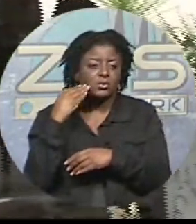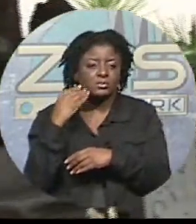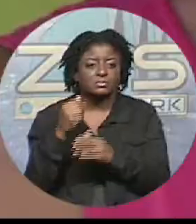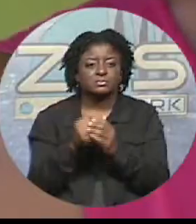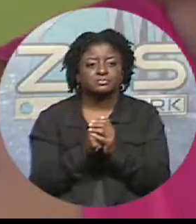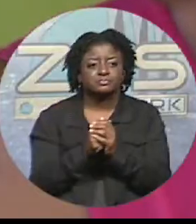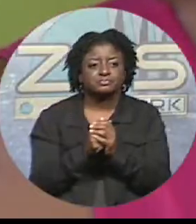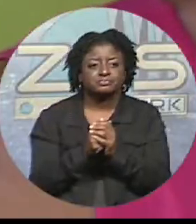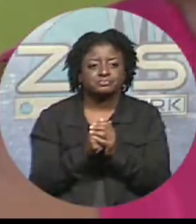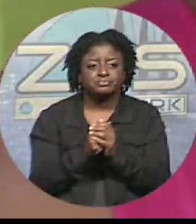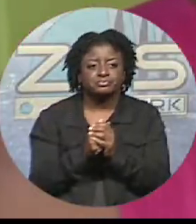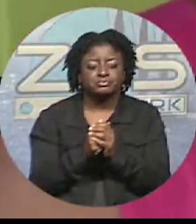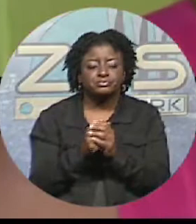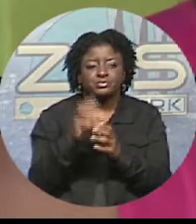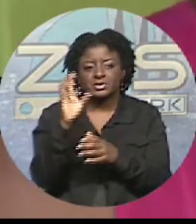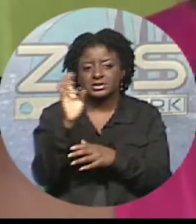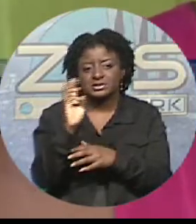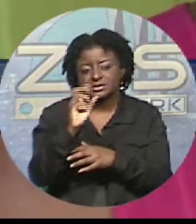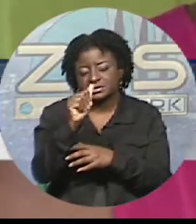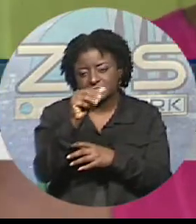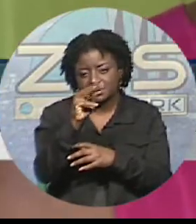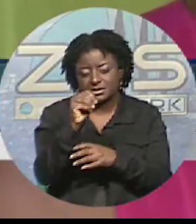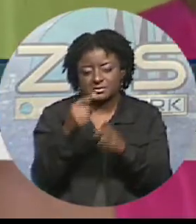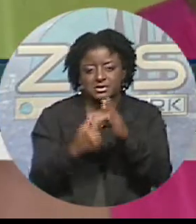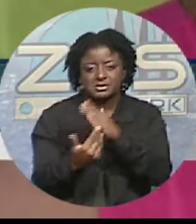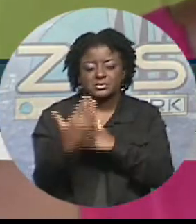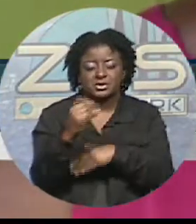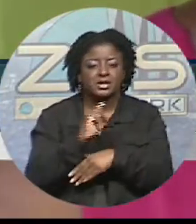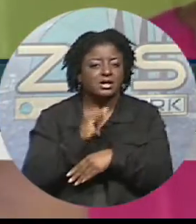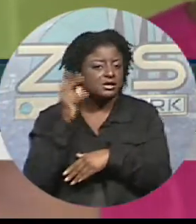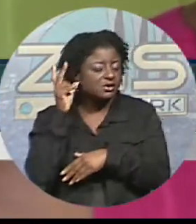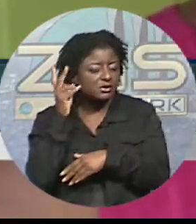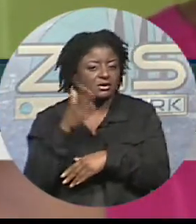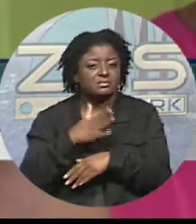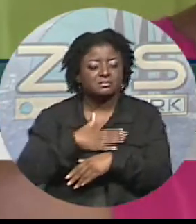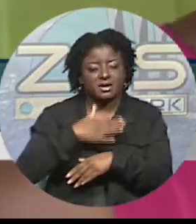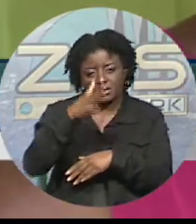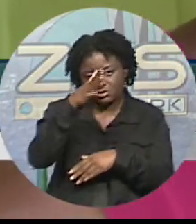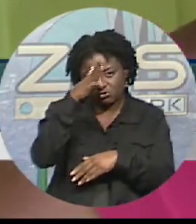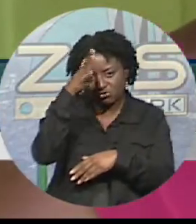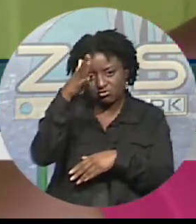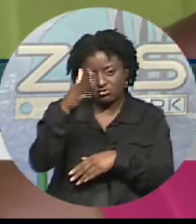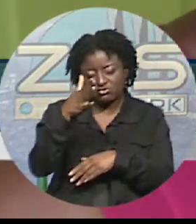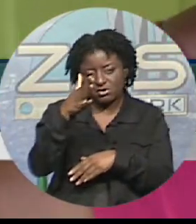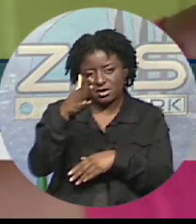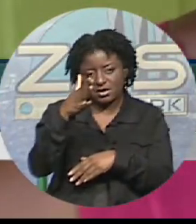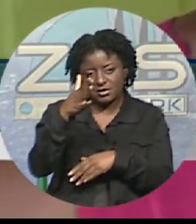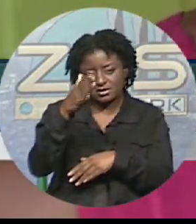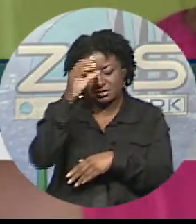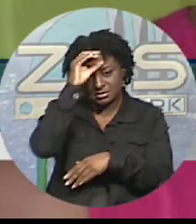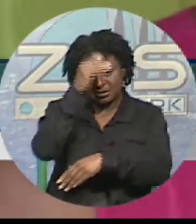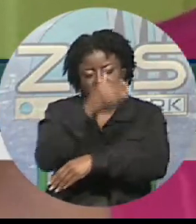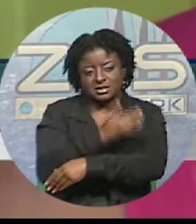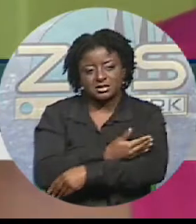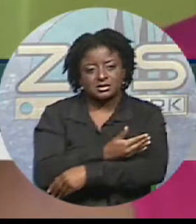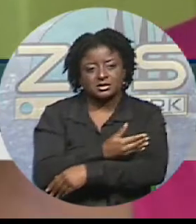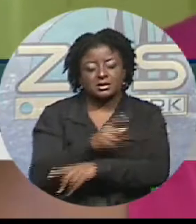news. 6 o'clock this morning, I heard that it was my grandson, but I wasn't too sure it was